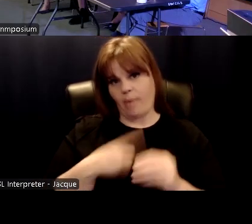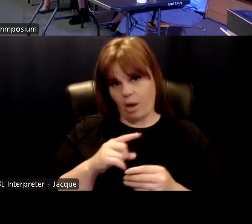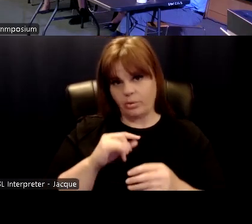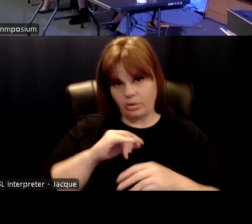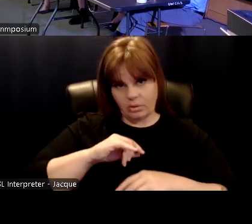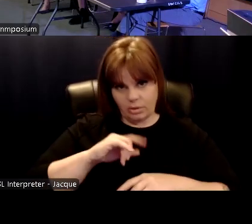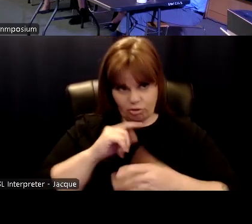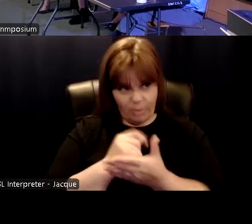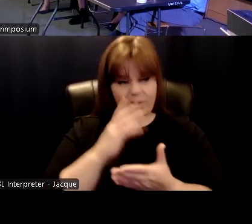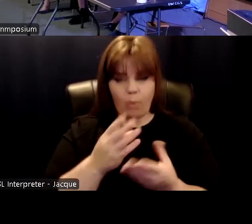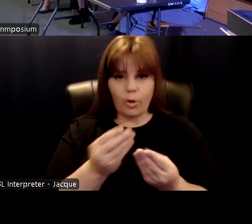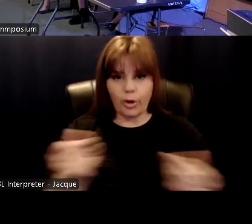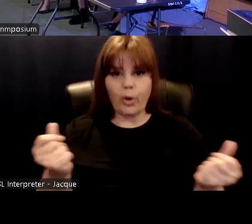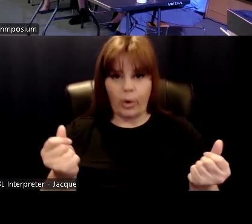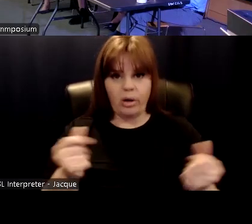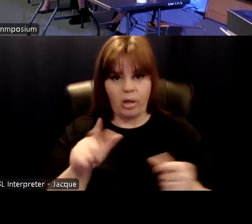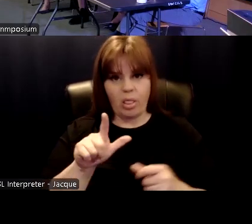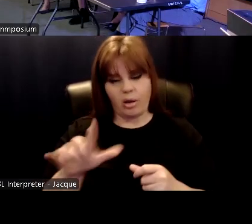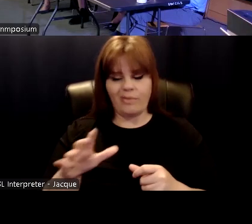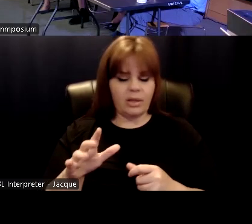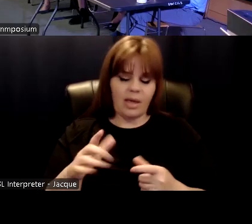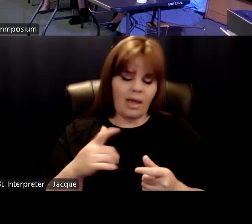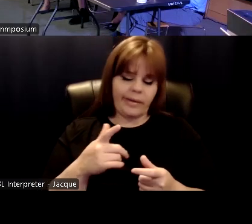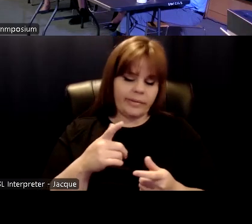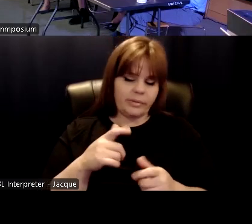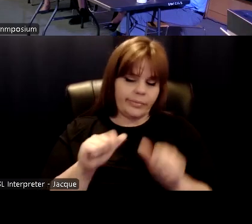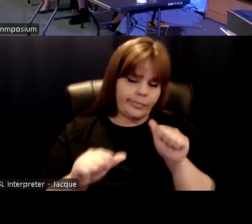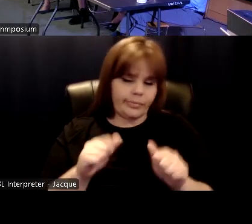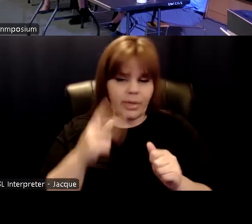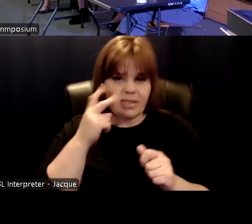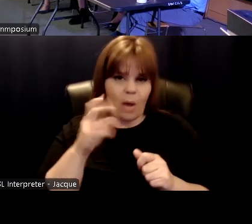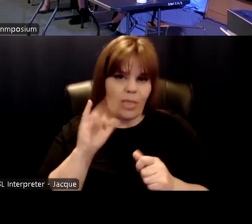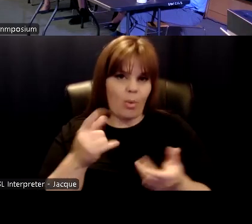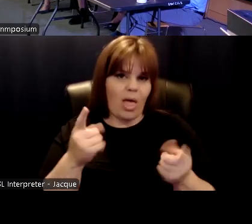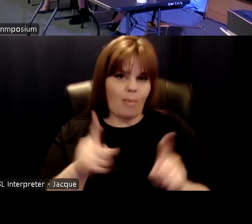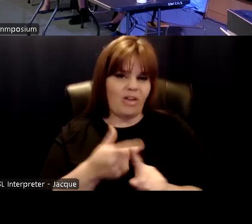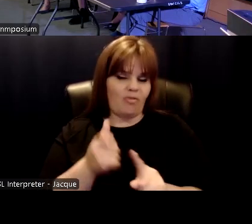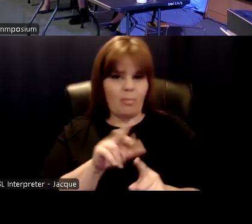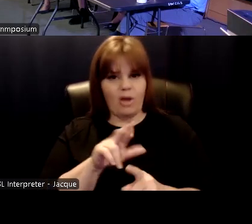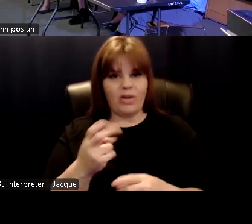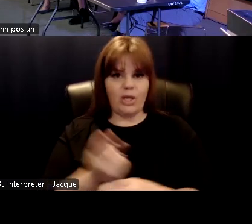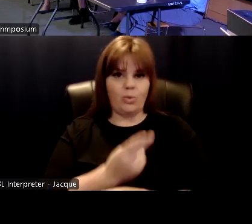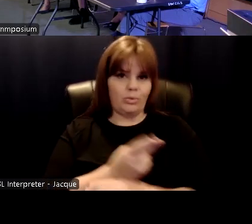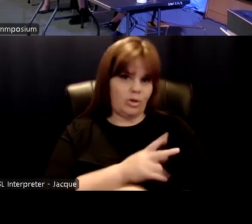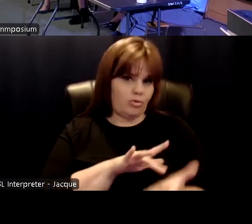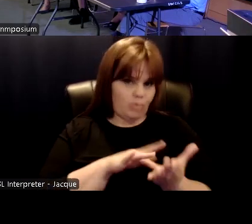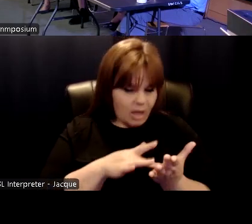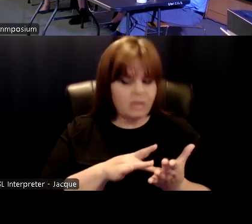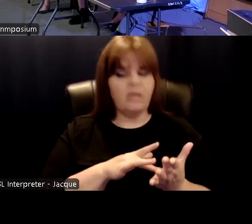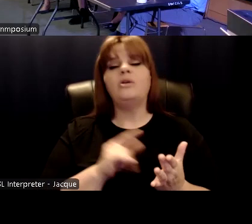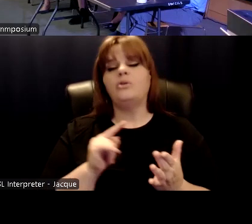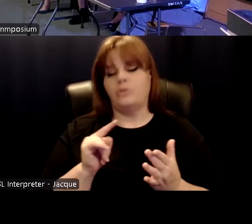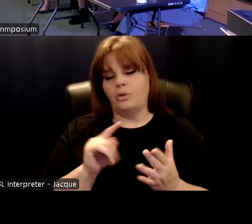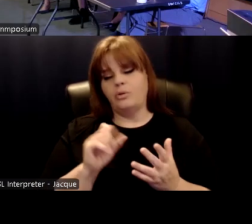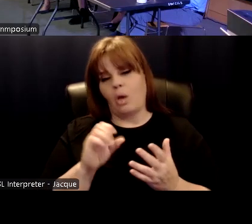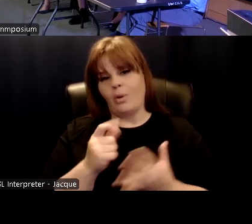And that's unlikely to occur, in my opinion, from repurposed drugs. So it's a stepwise effect, and these all need to be considered